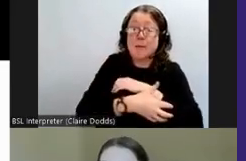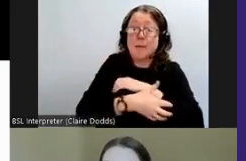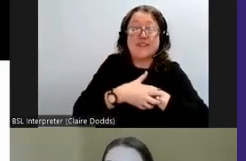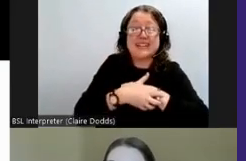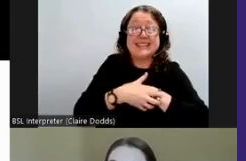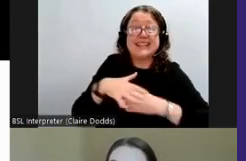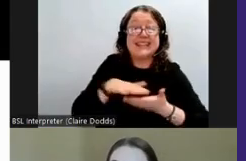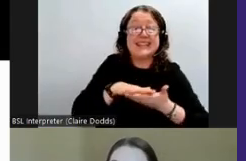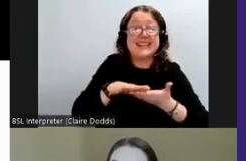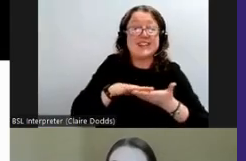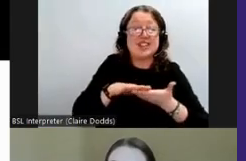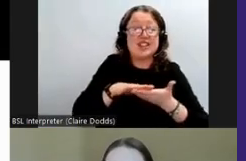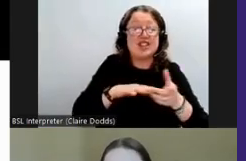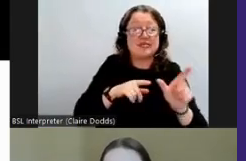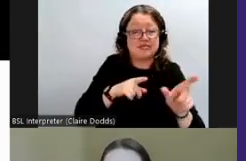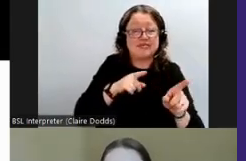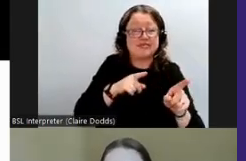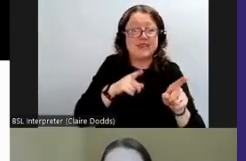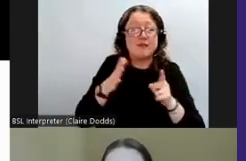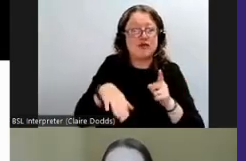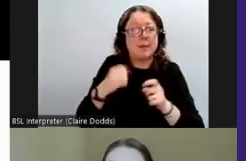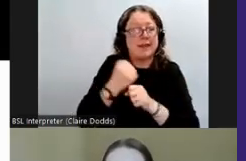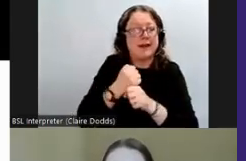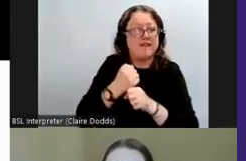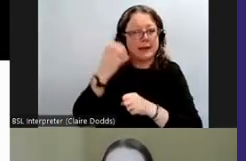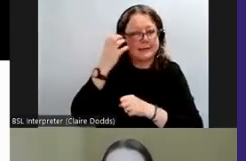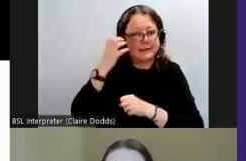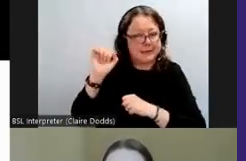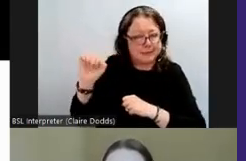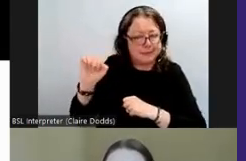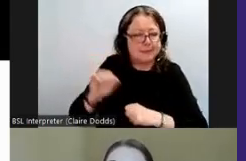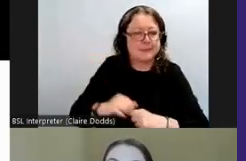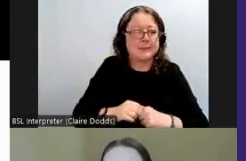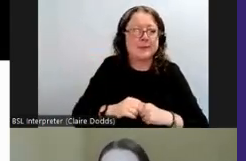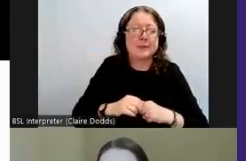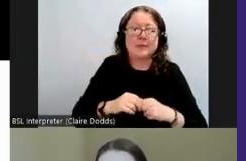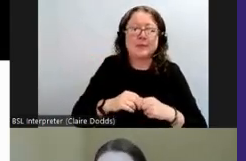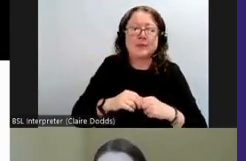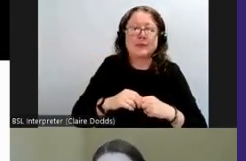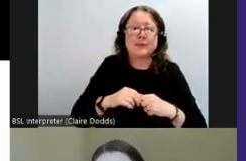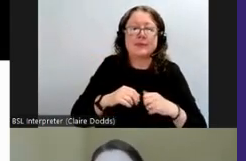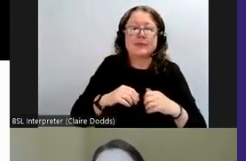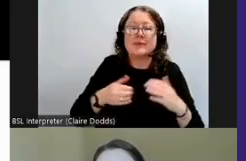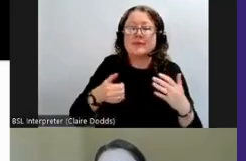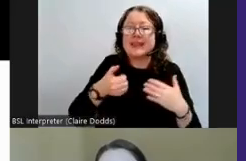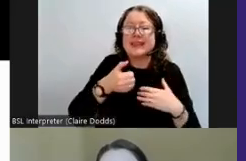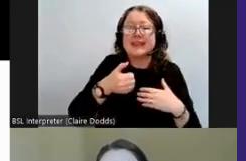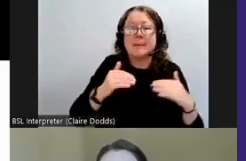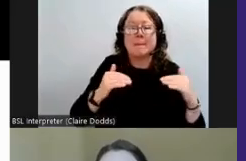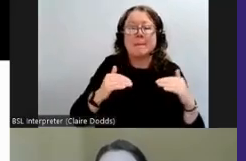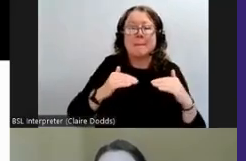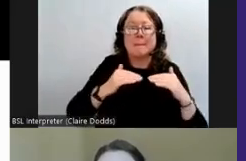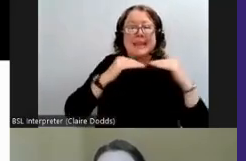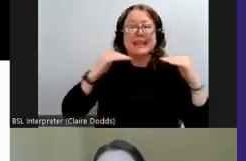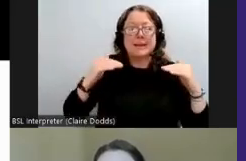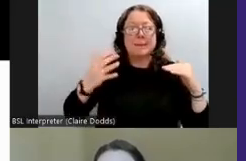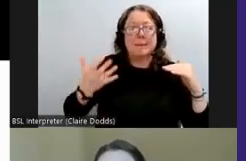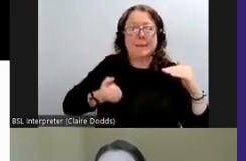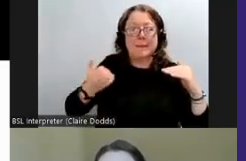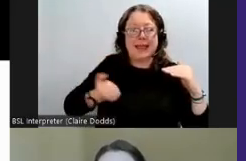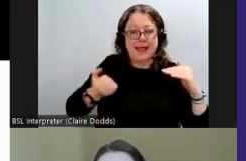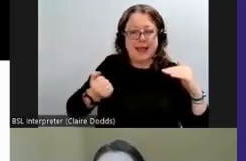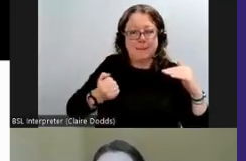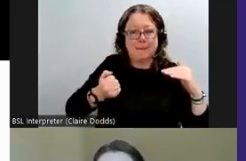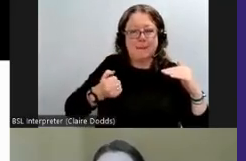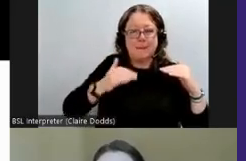the UK, and this definition of comparing the median 60% of the median income is something that you can use